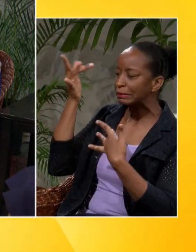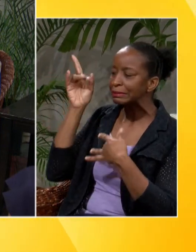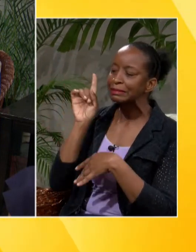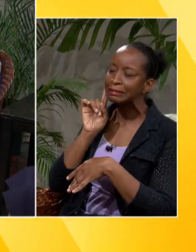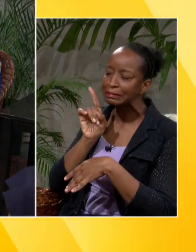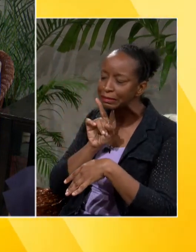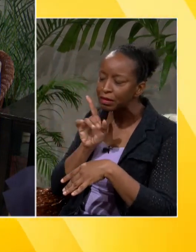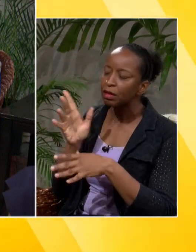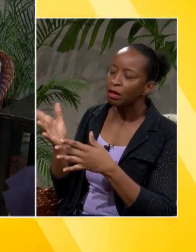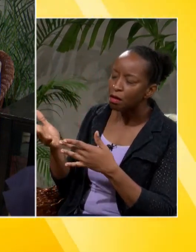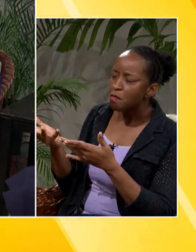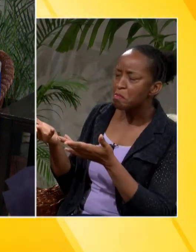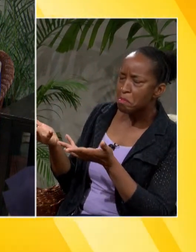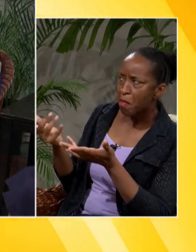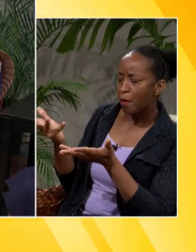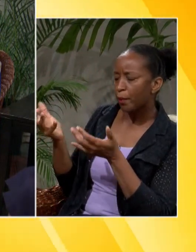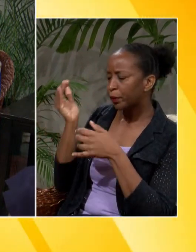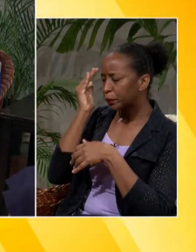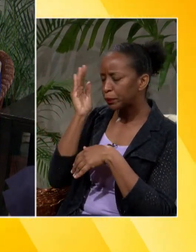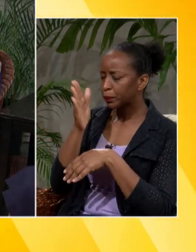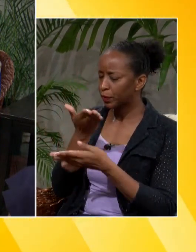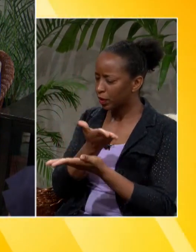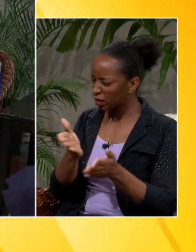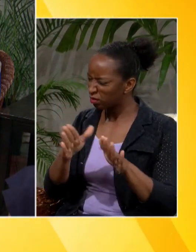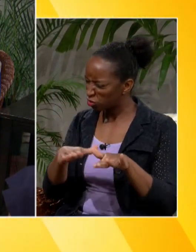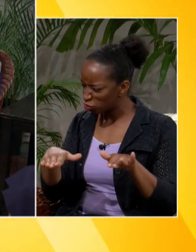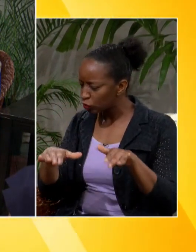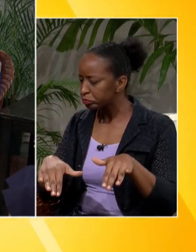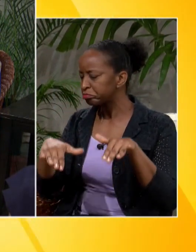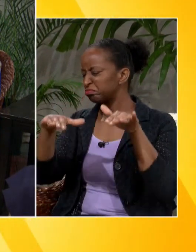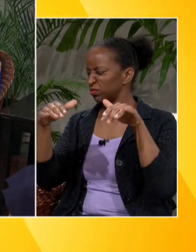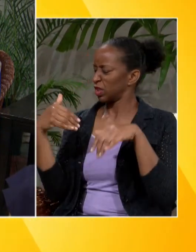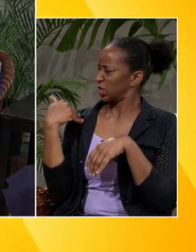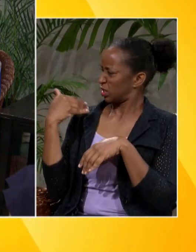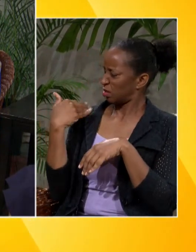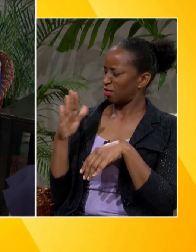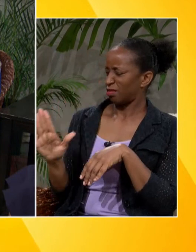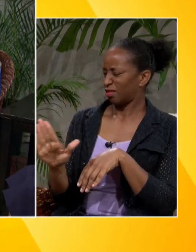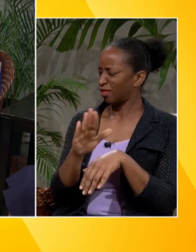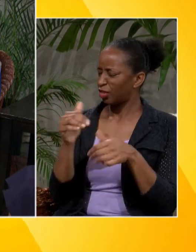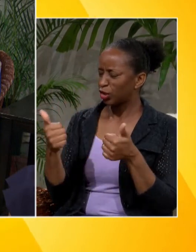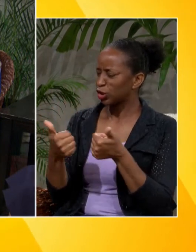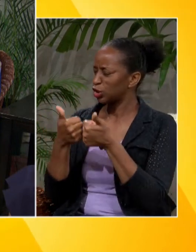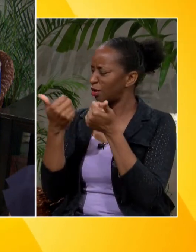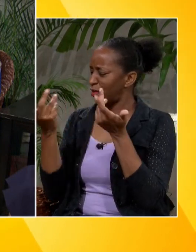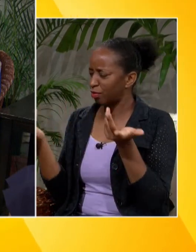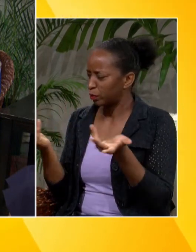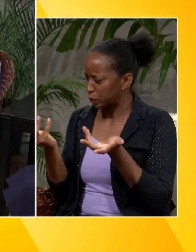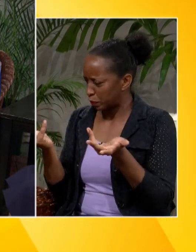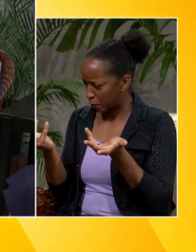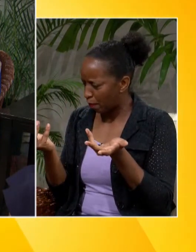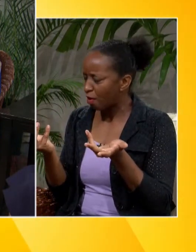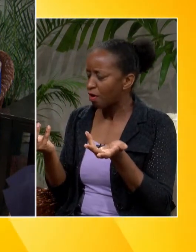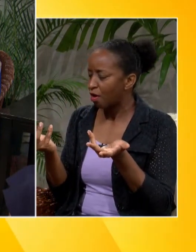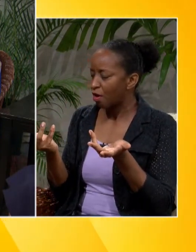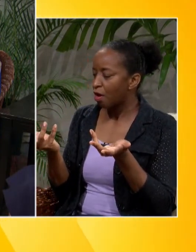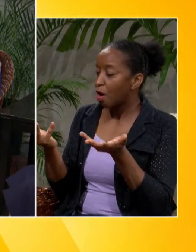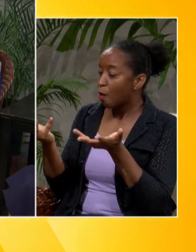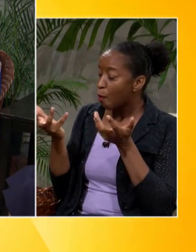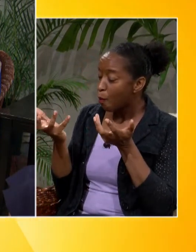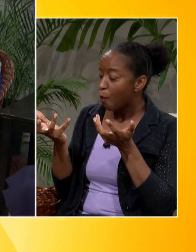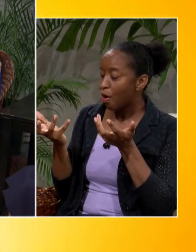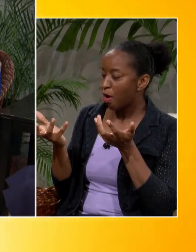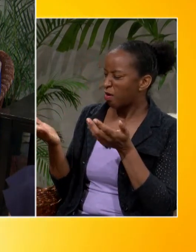changes for the little ones and what are some of the challenges that are specific to them at this time as we seek to change